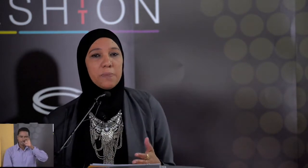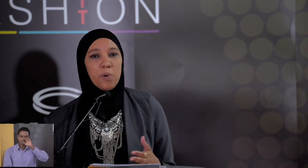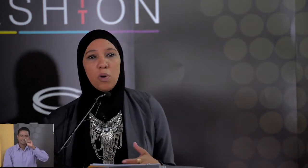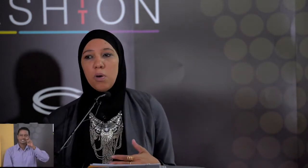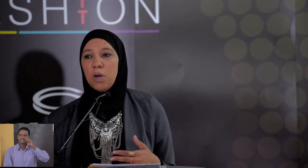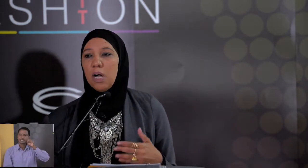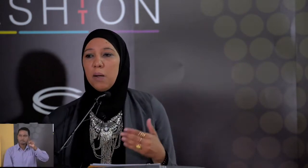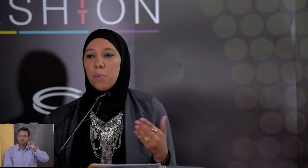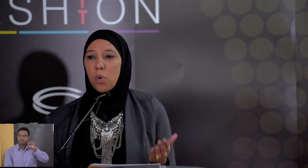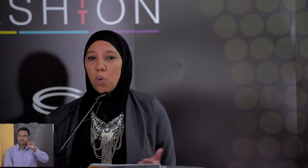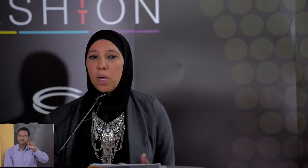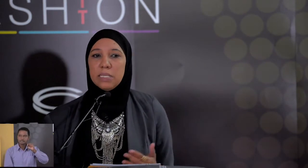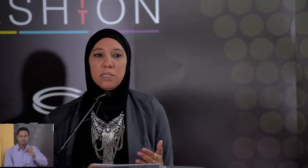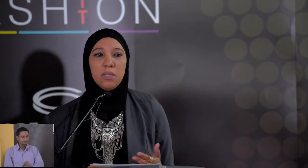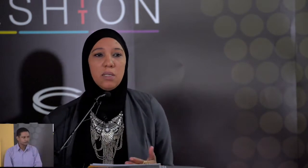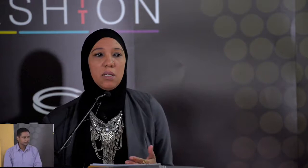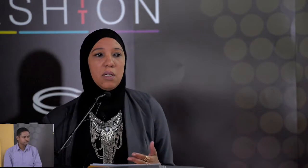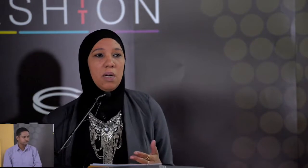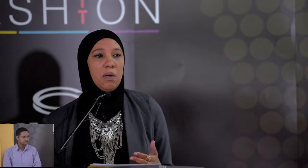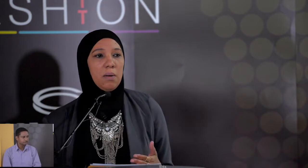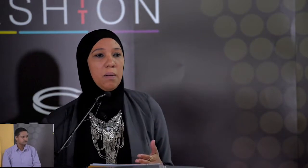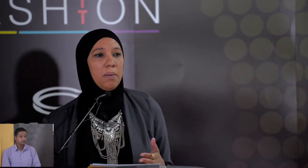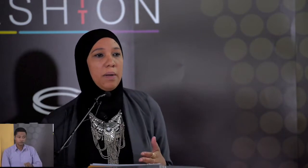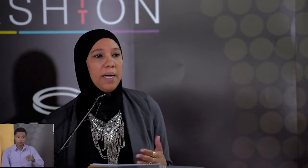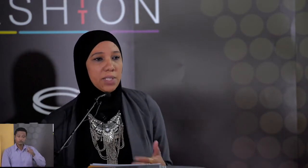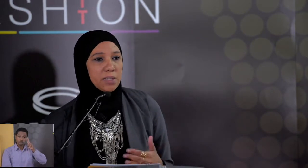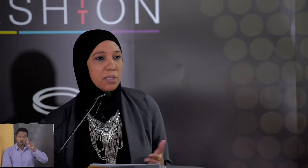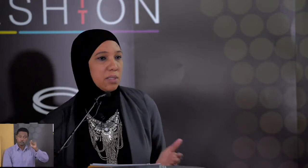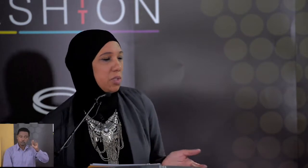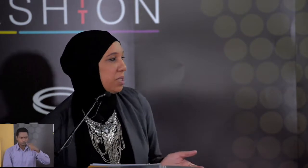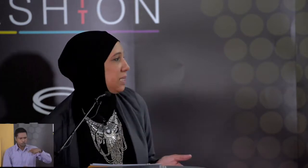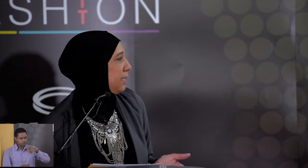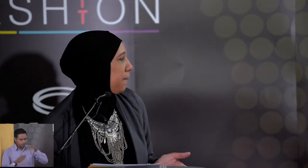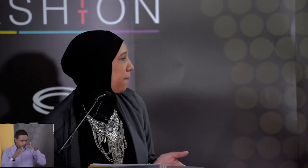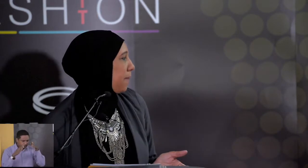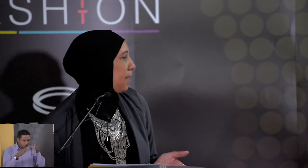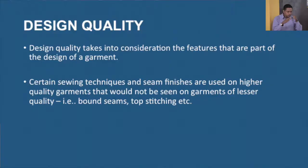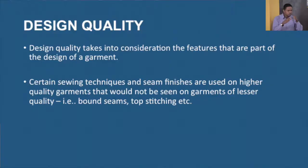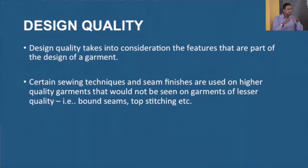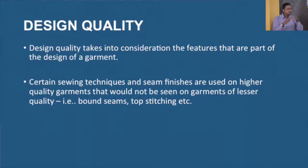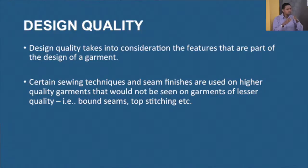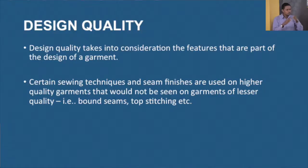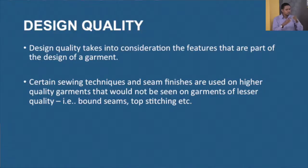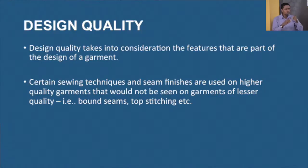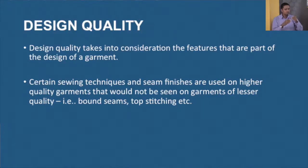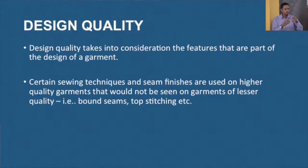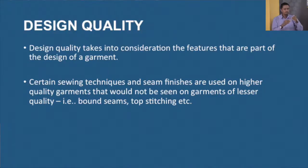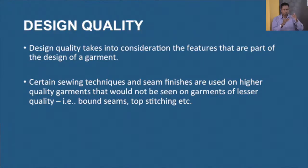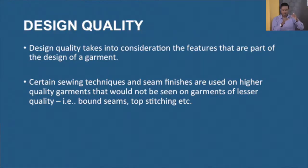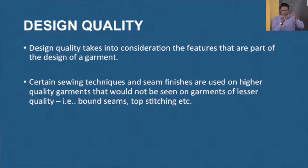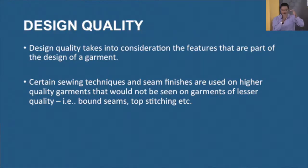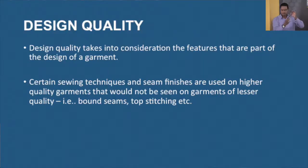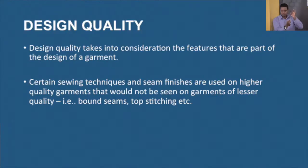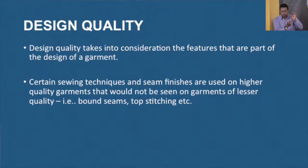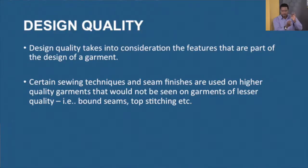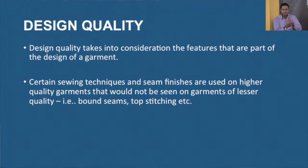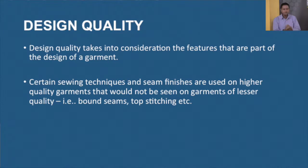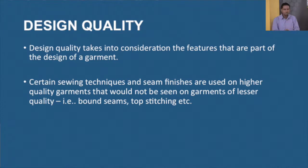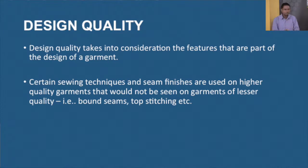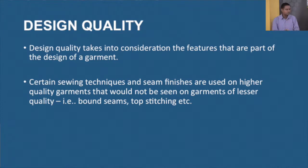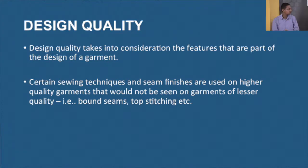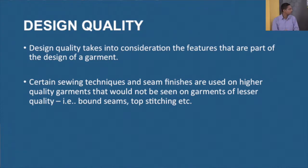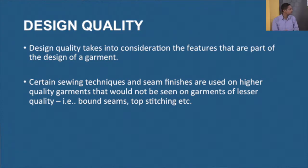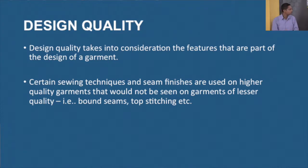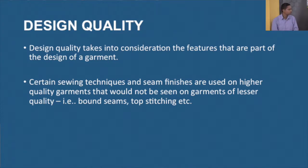we explore quality at UTT. So if you're